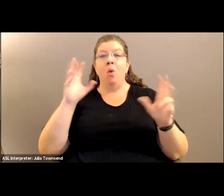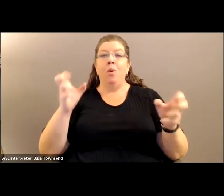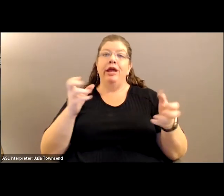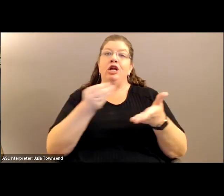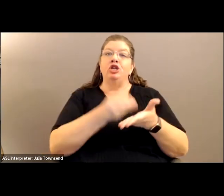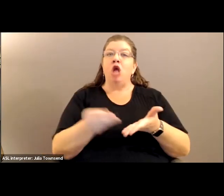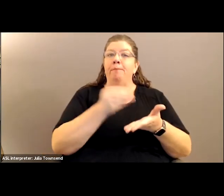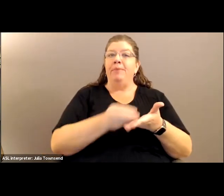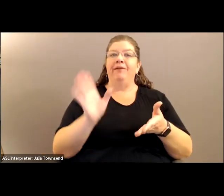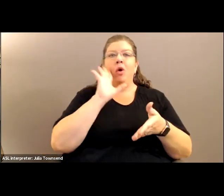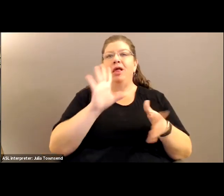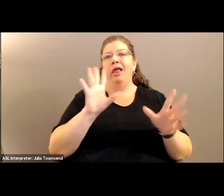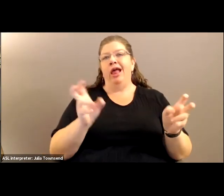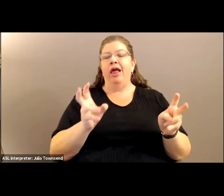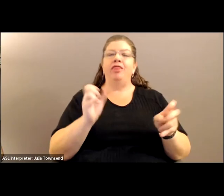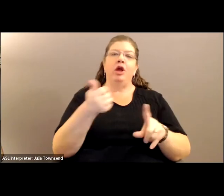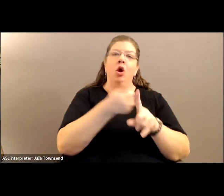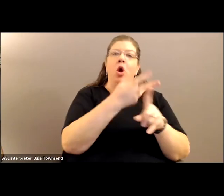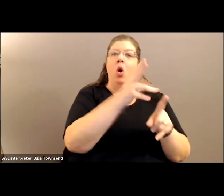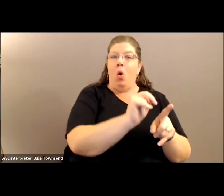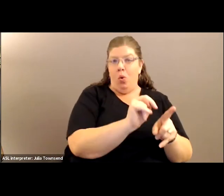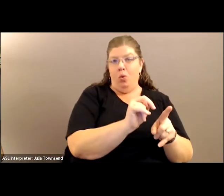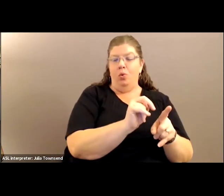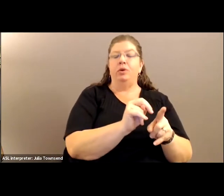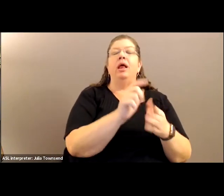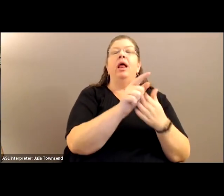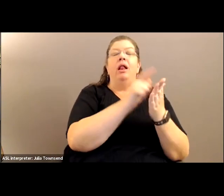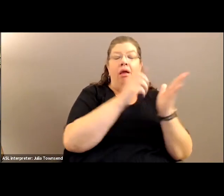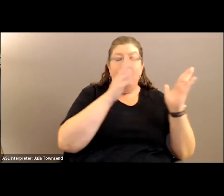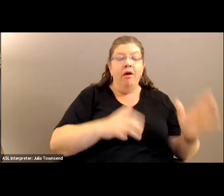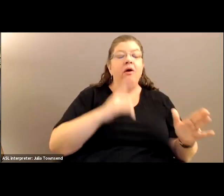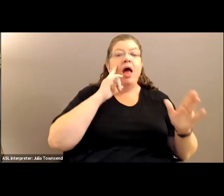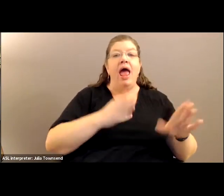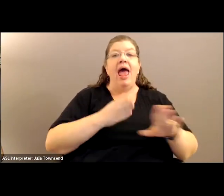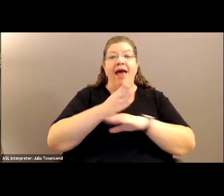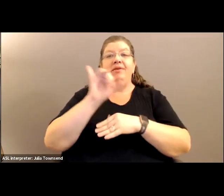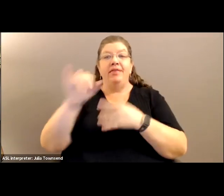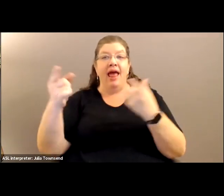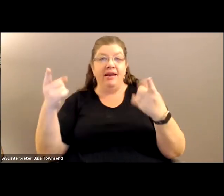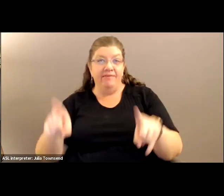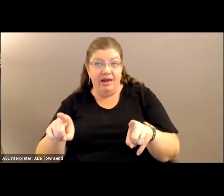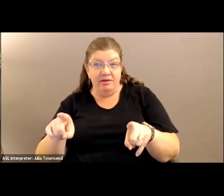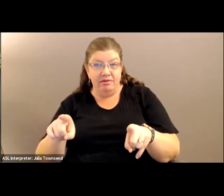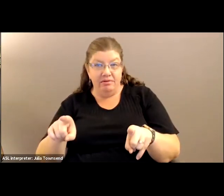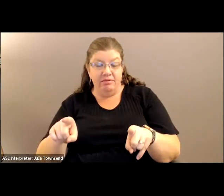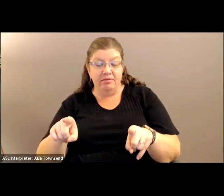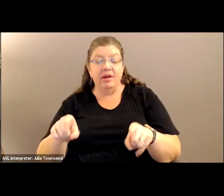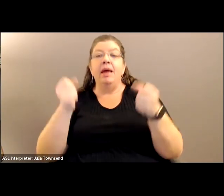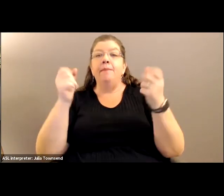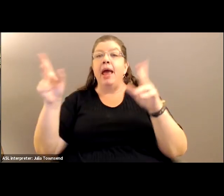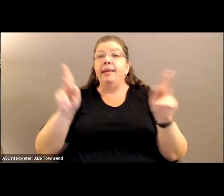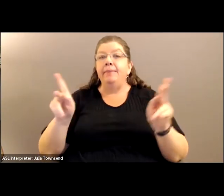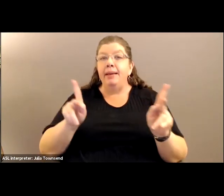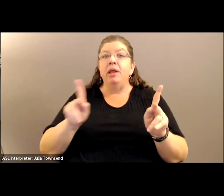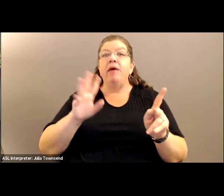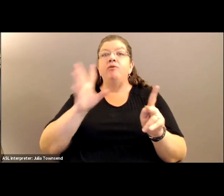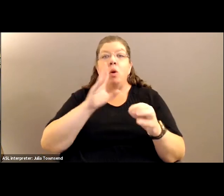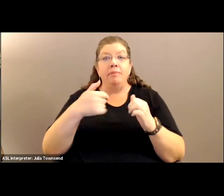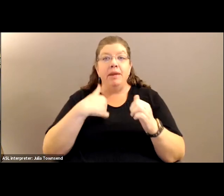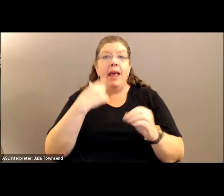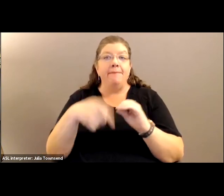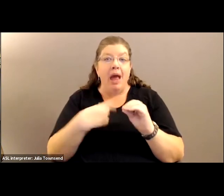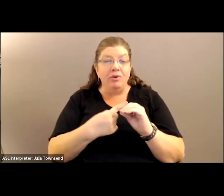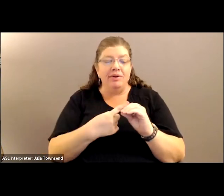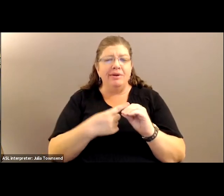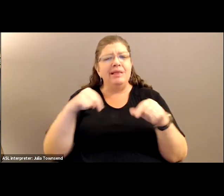counsel after the vada event and sexual predator exposures and people that many people have talked to me about this this is a